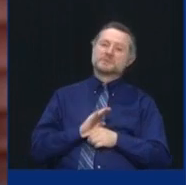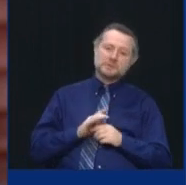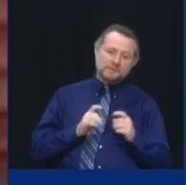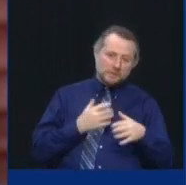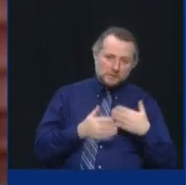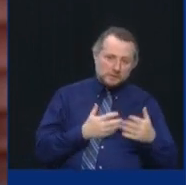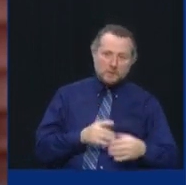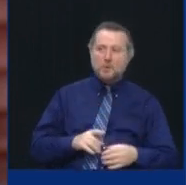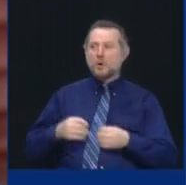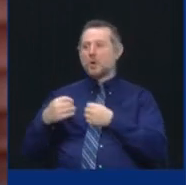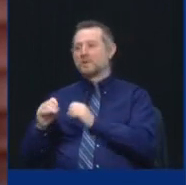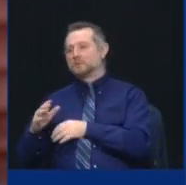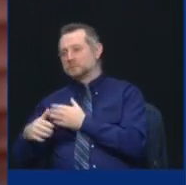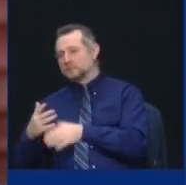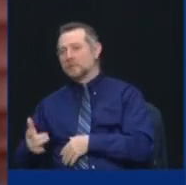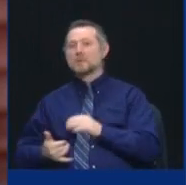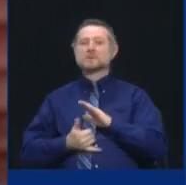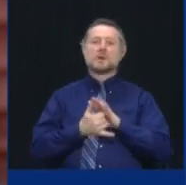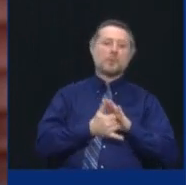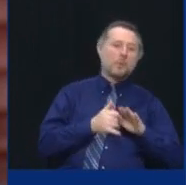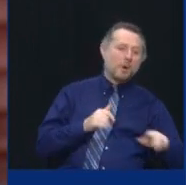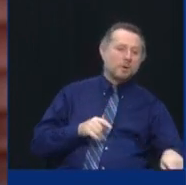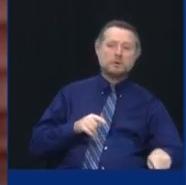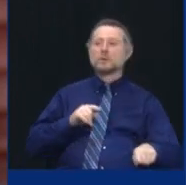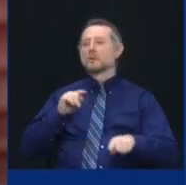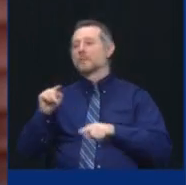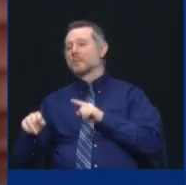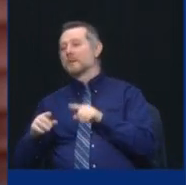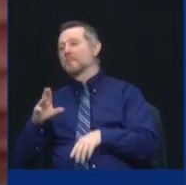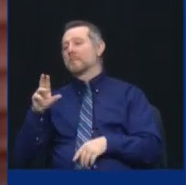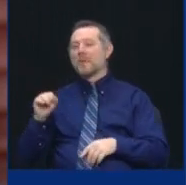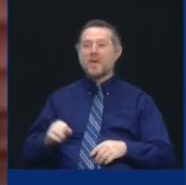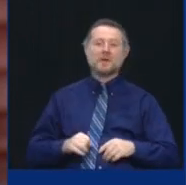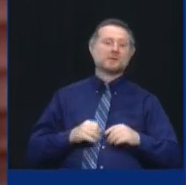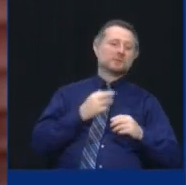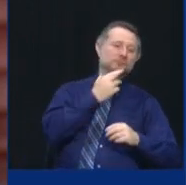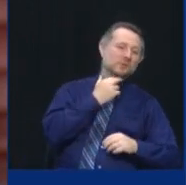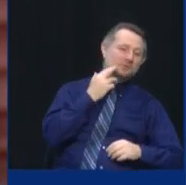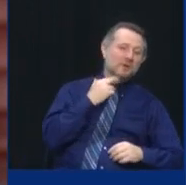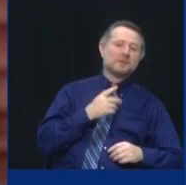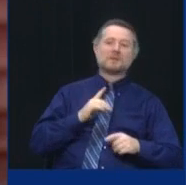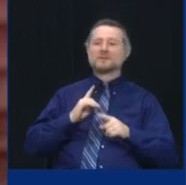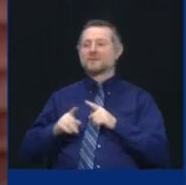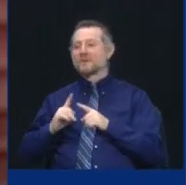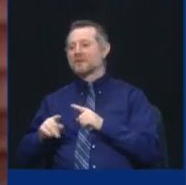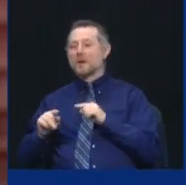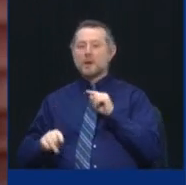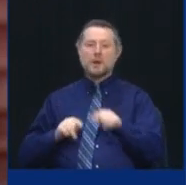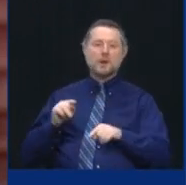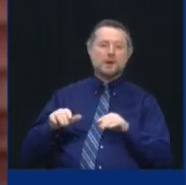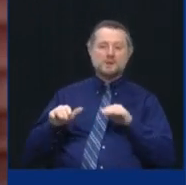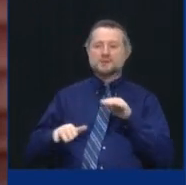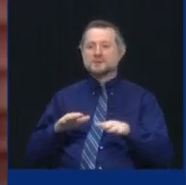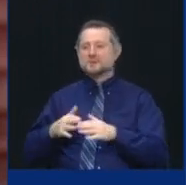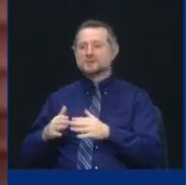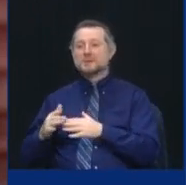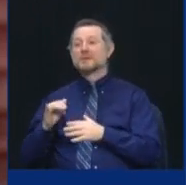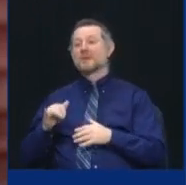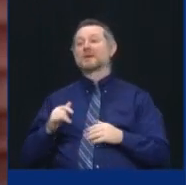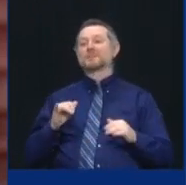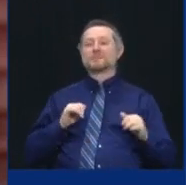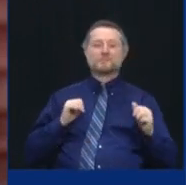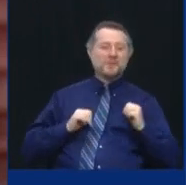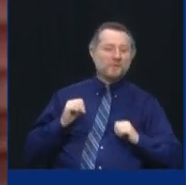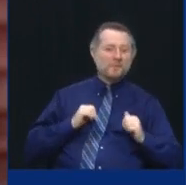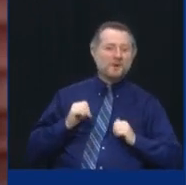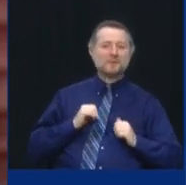you have to open the subways, you have to open the buses, you have to open the restaurants, and you have to open the arts and the